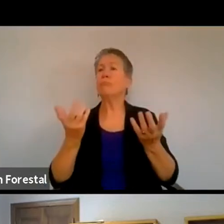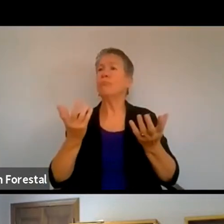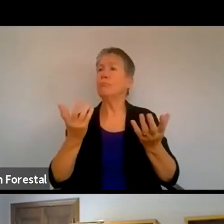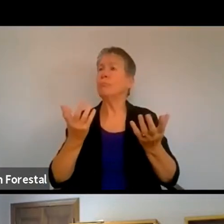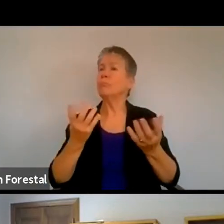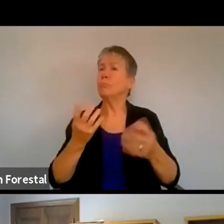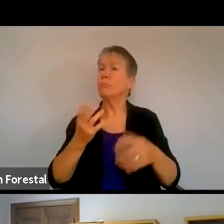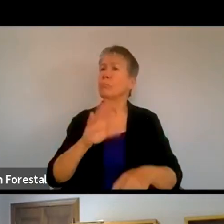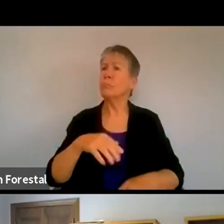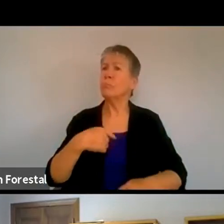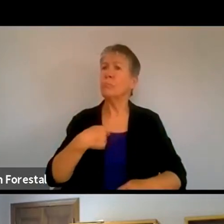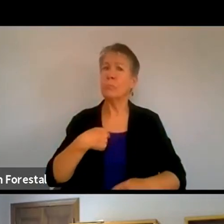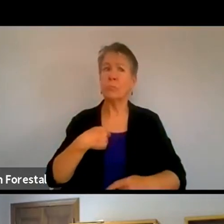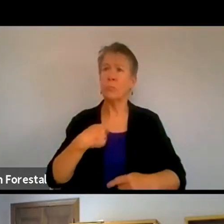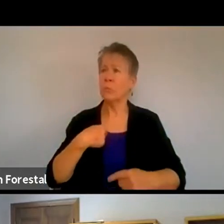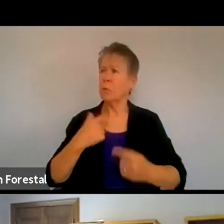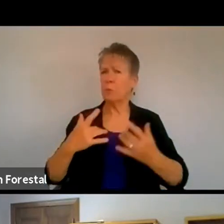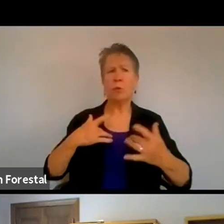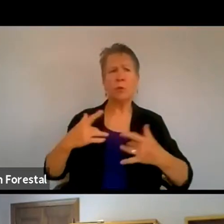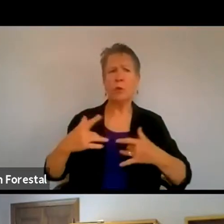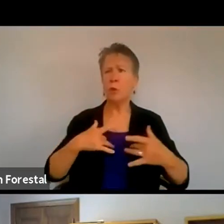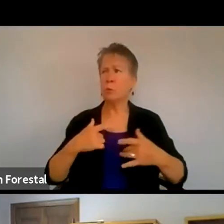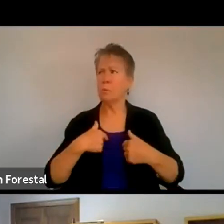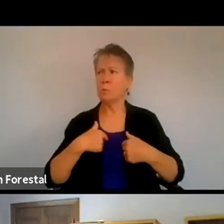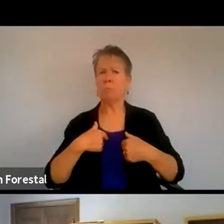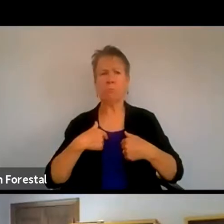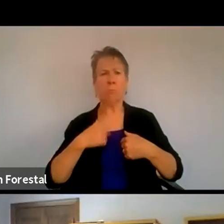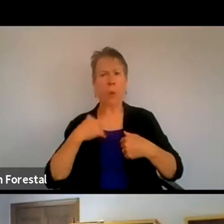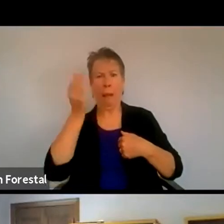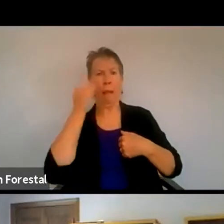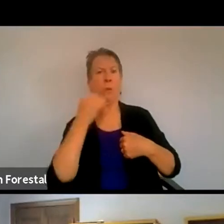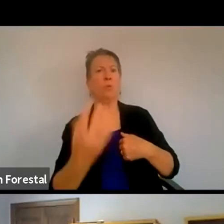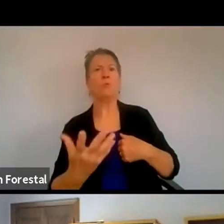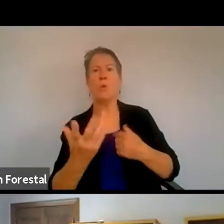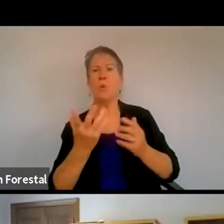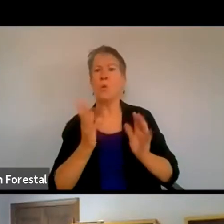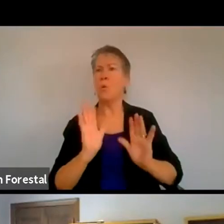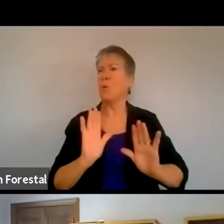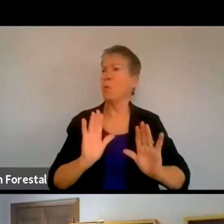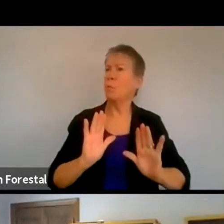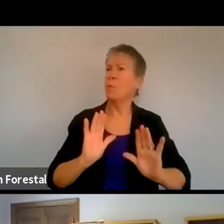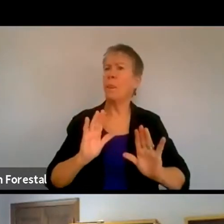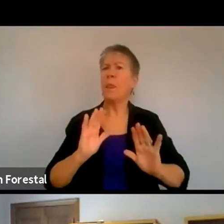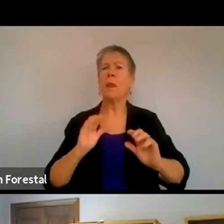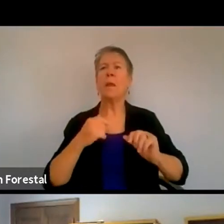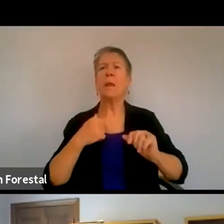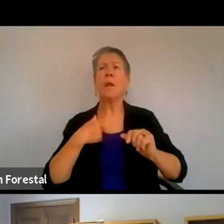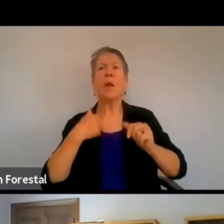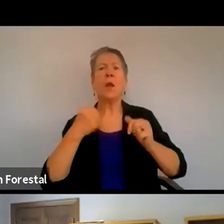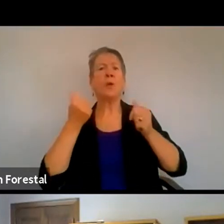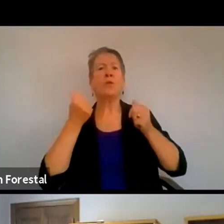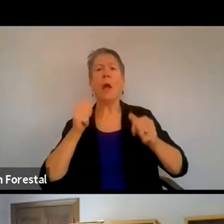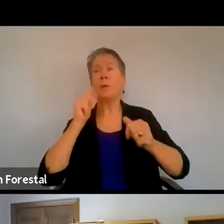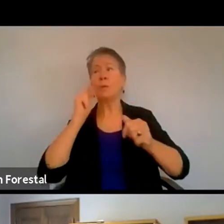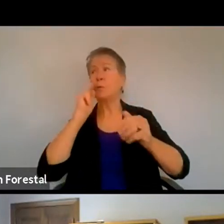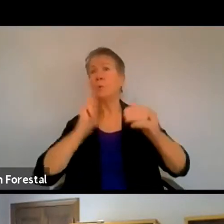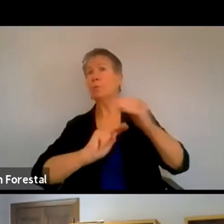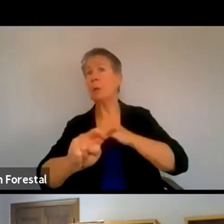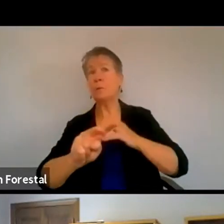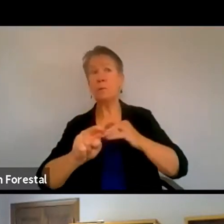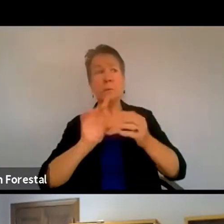she's still in the process of that with Ed and colleagues. What's it look like in January and February? Where's this